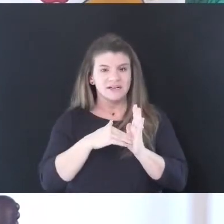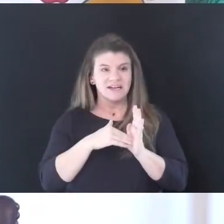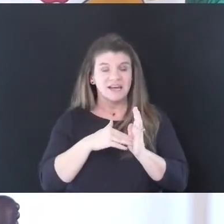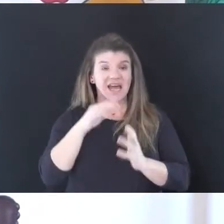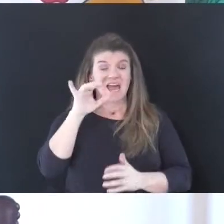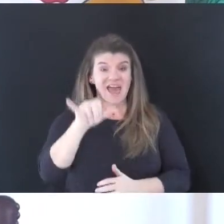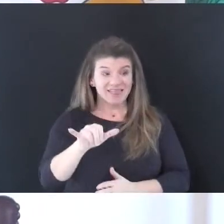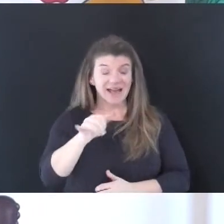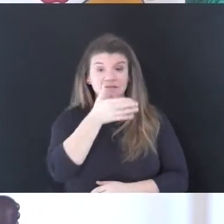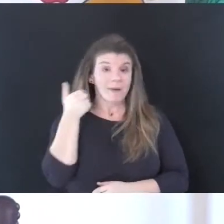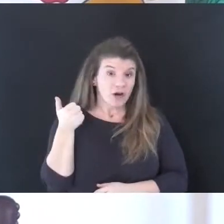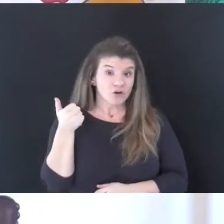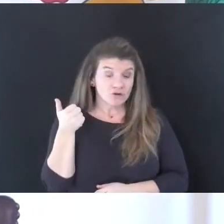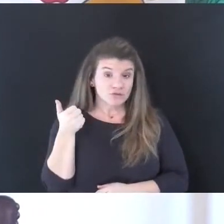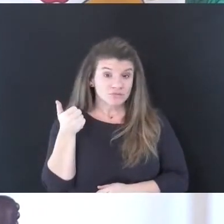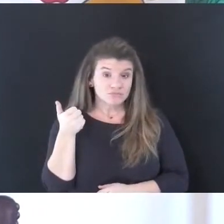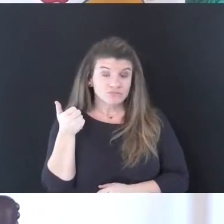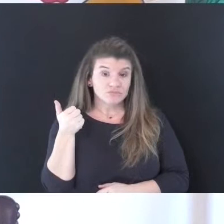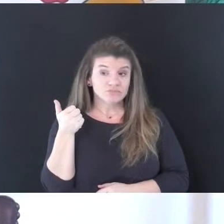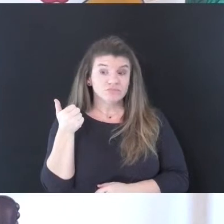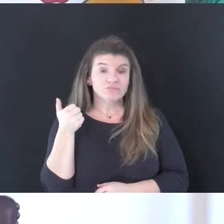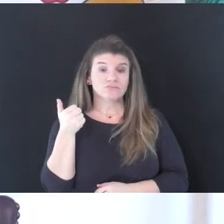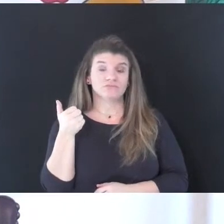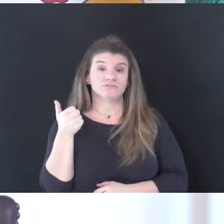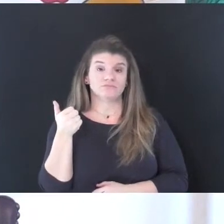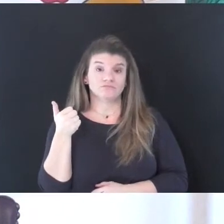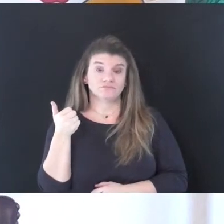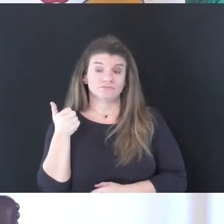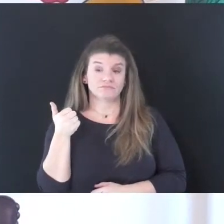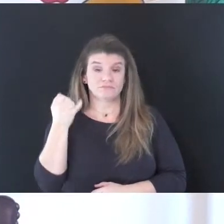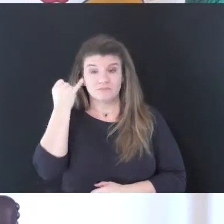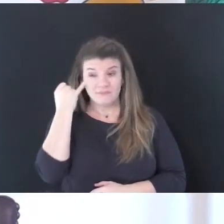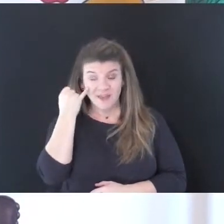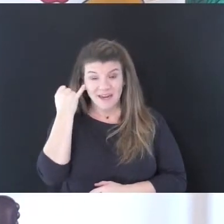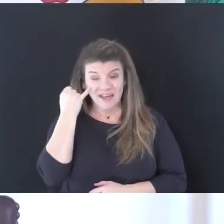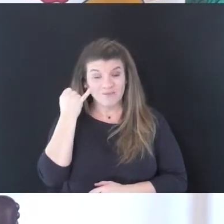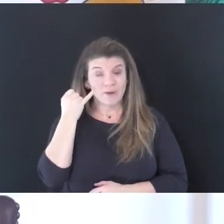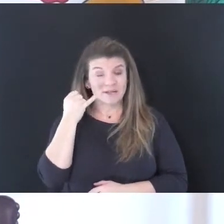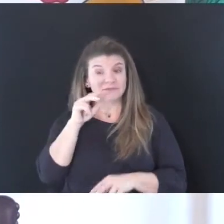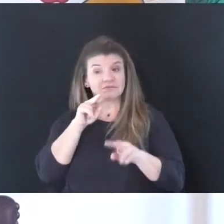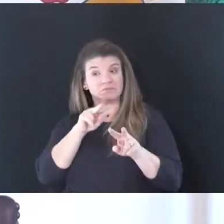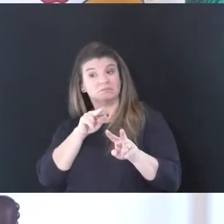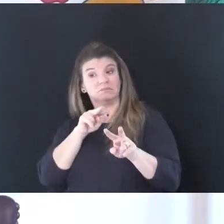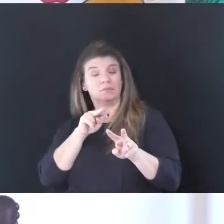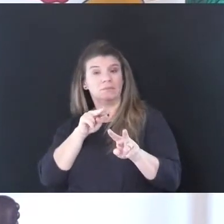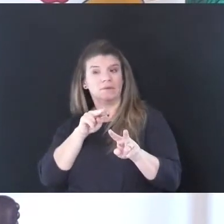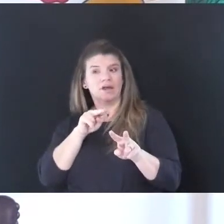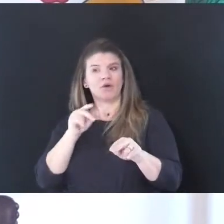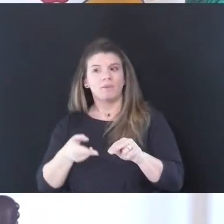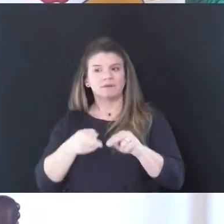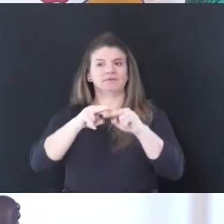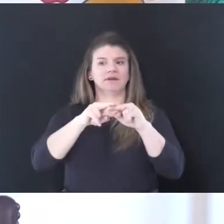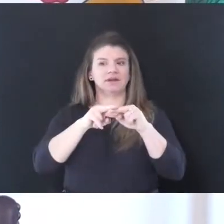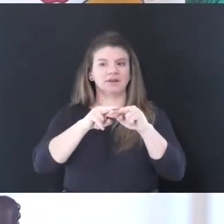that is better. And you know, and if we just step back and think about it, if we pick up another